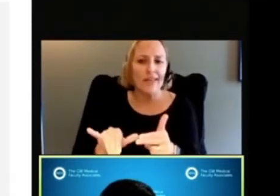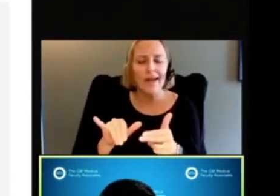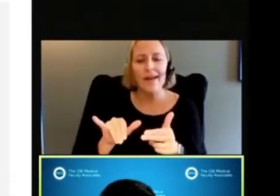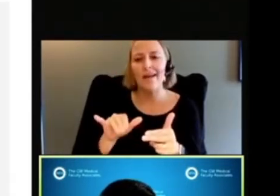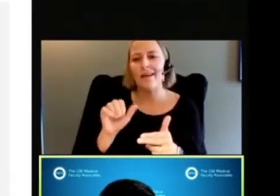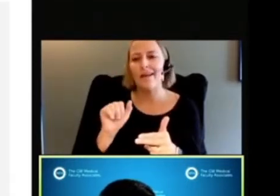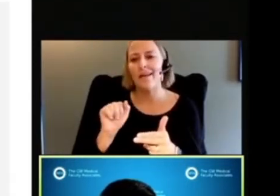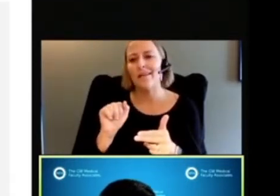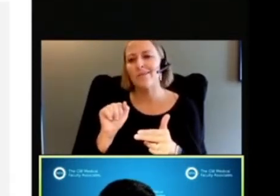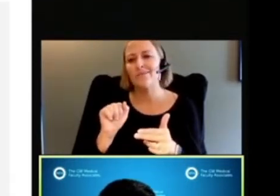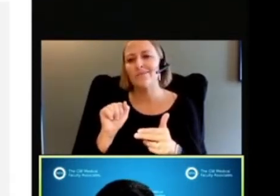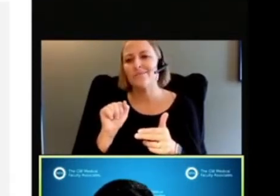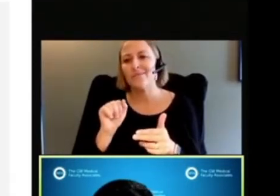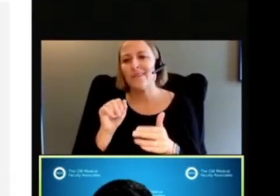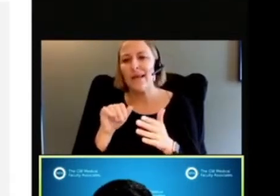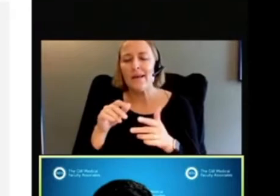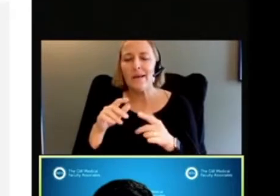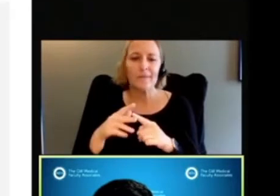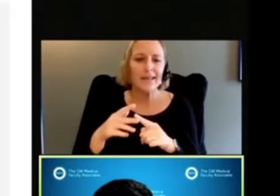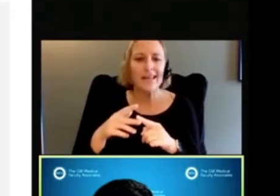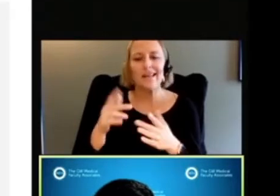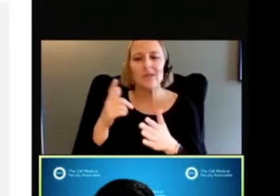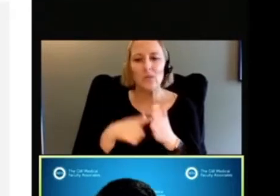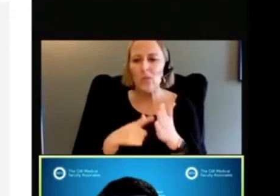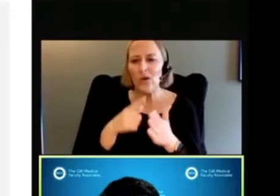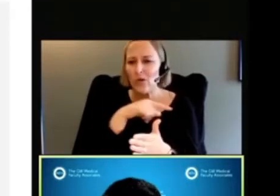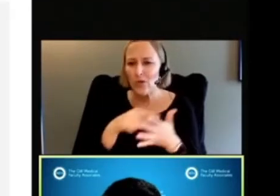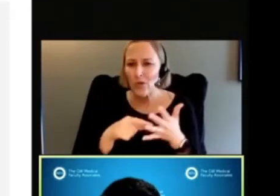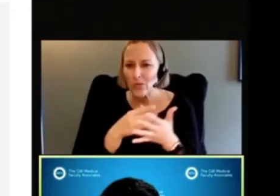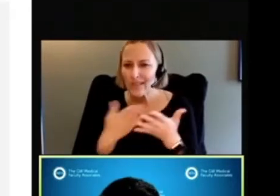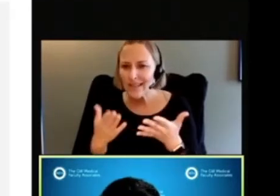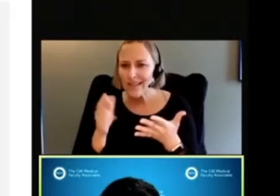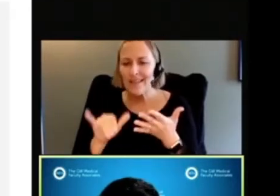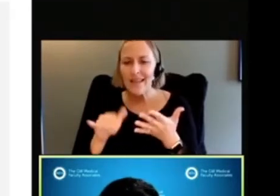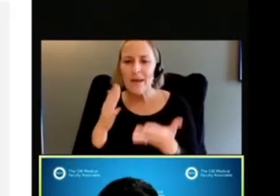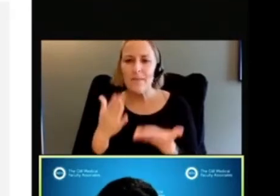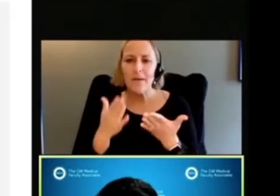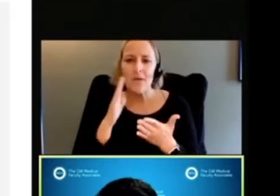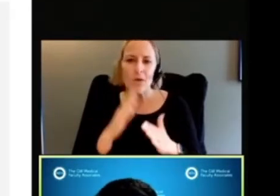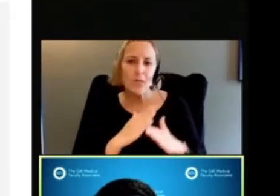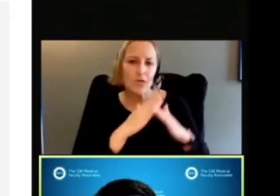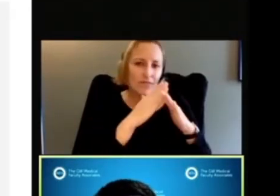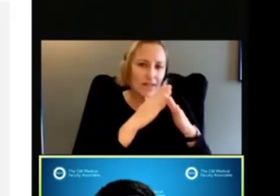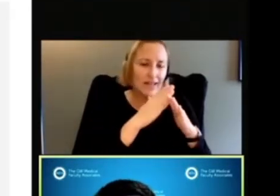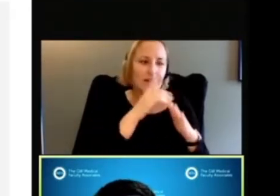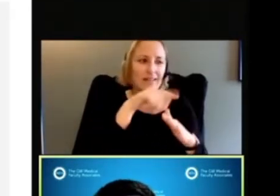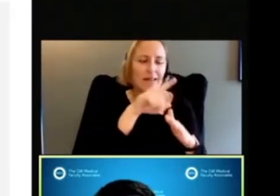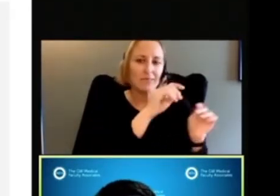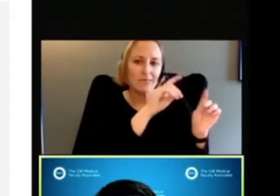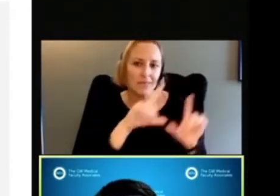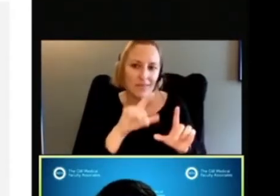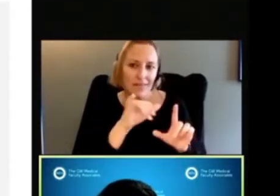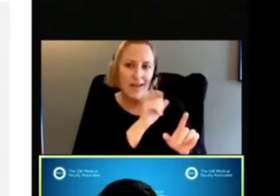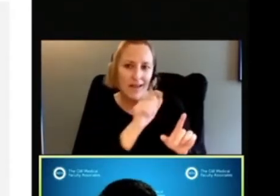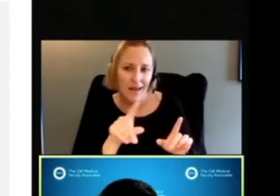are those things that might drive adoption and what are those barriers that might limit adoption. So things as